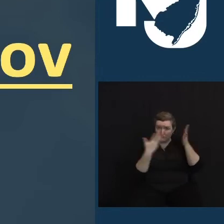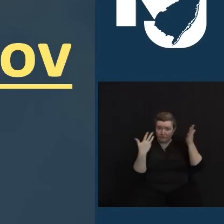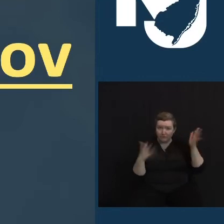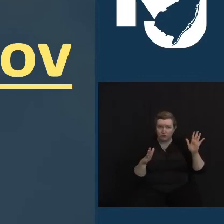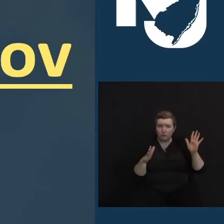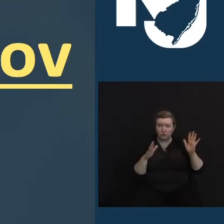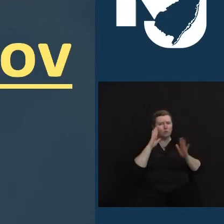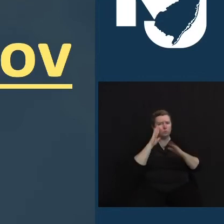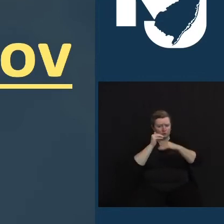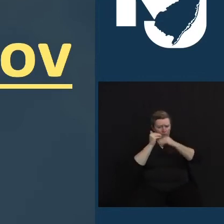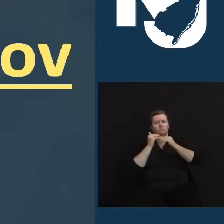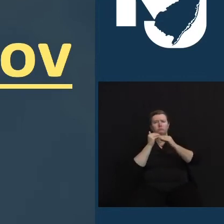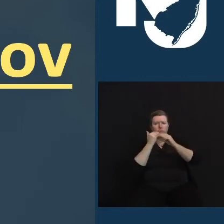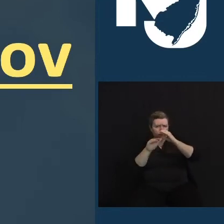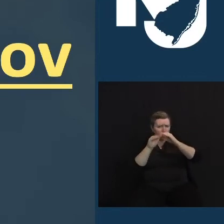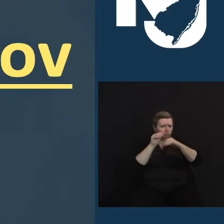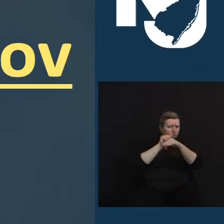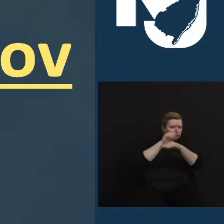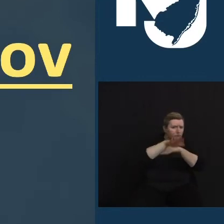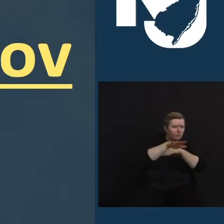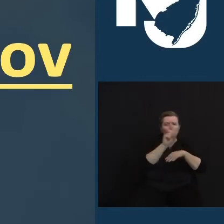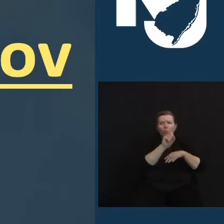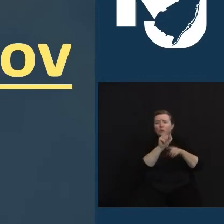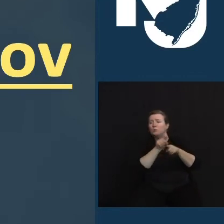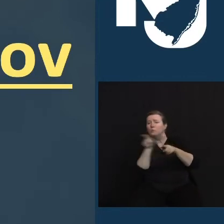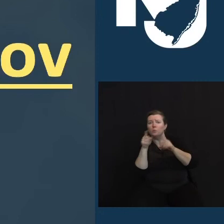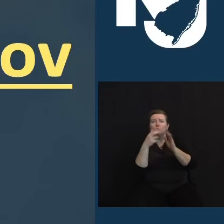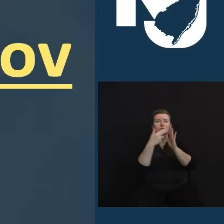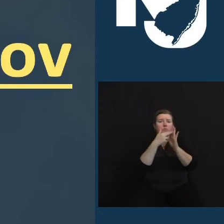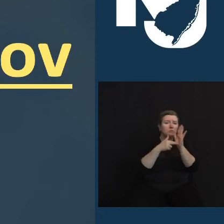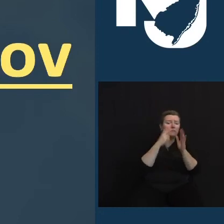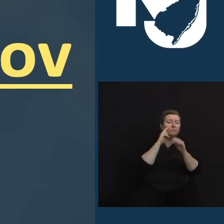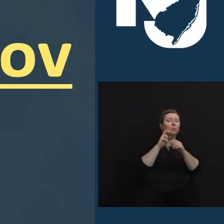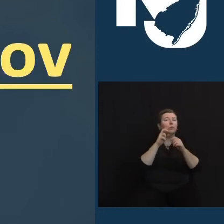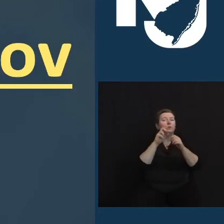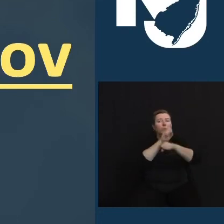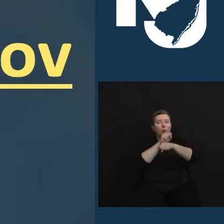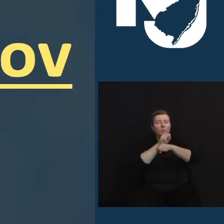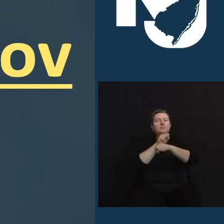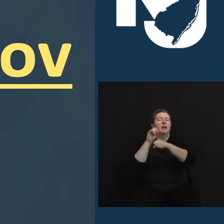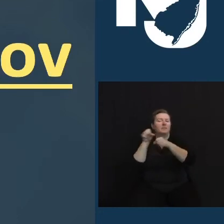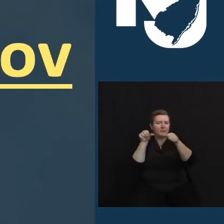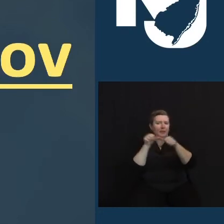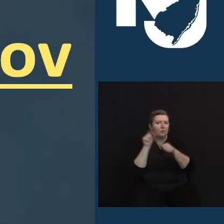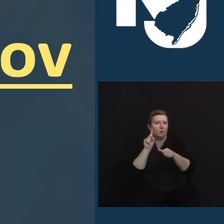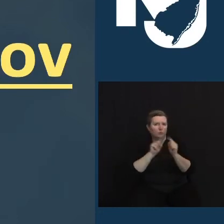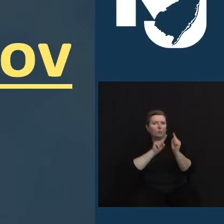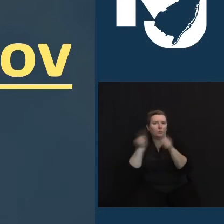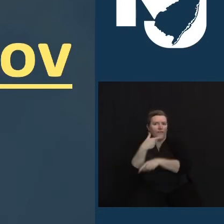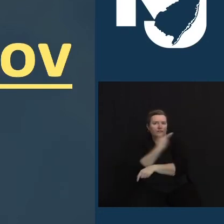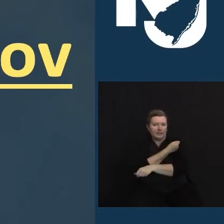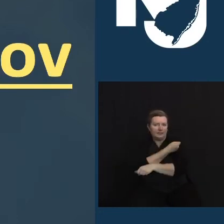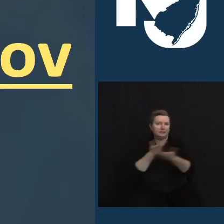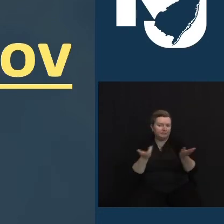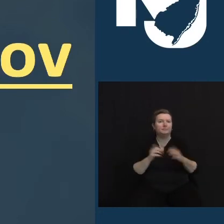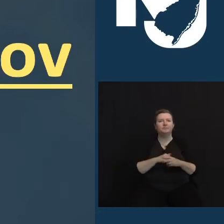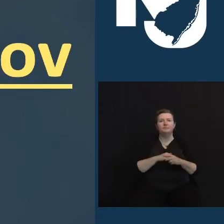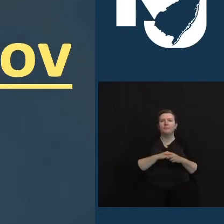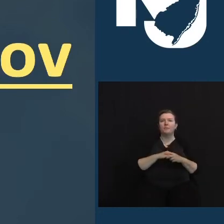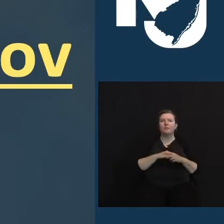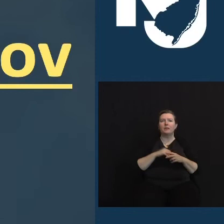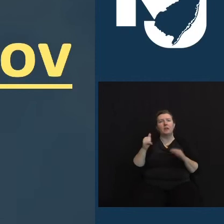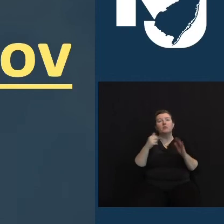at a site near you to get your first vaccine dose. So far, this number's gone up, I think, almost 200,000 since you and I were